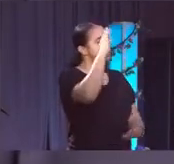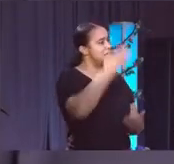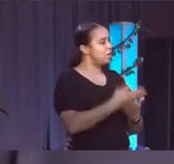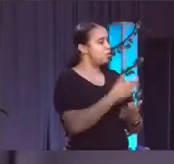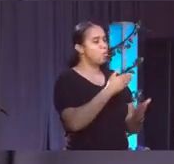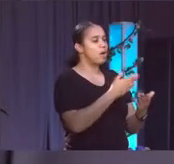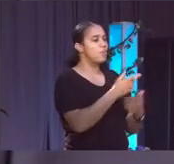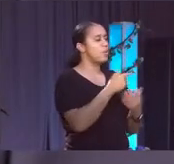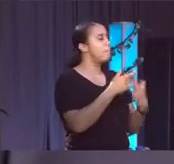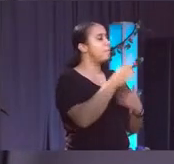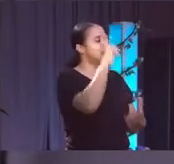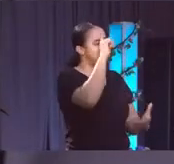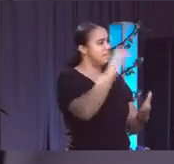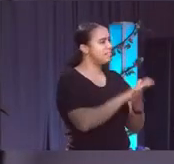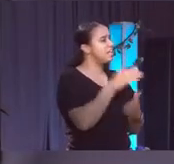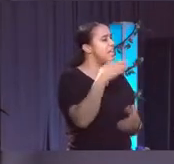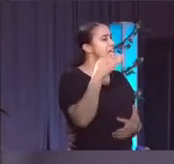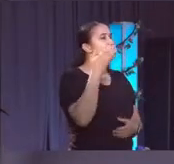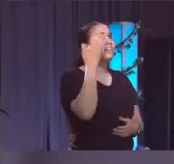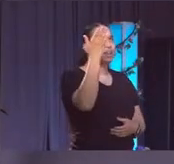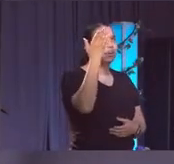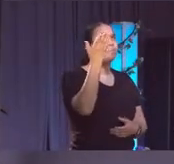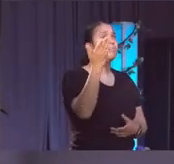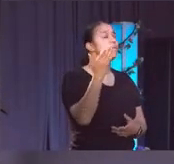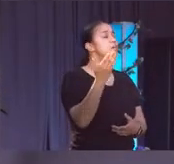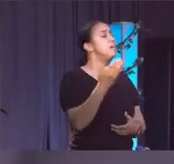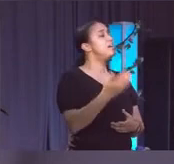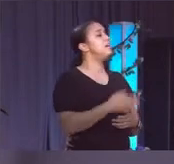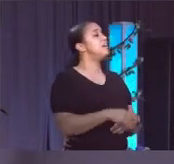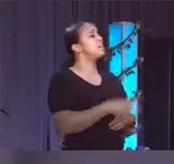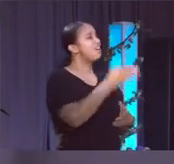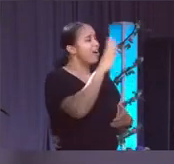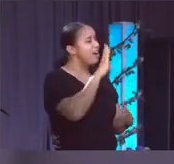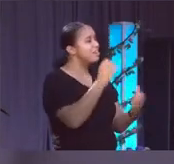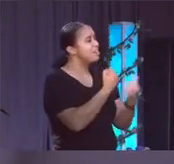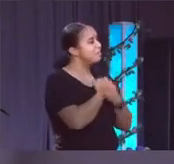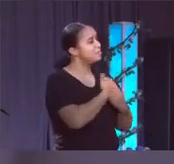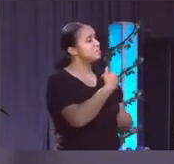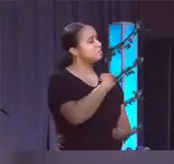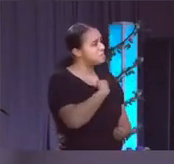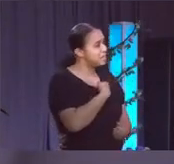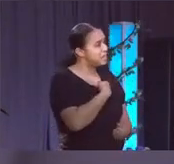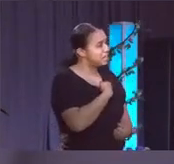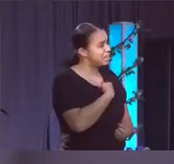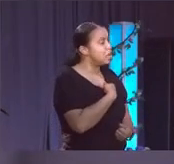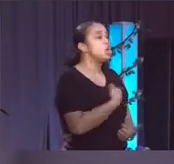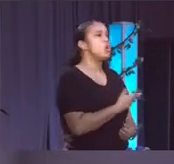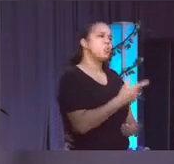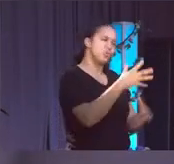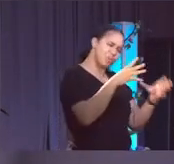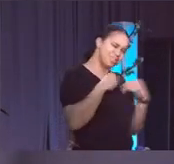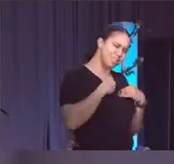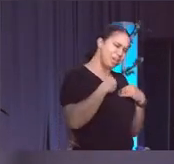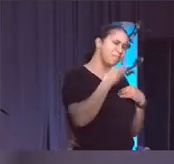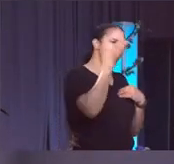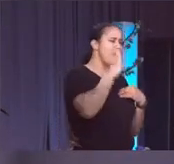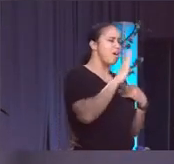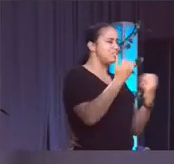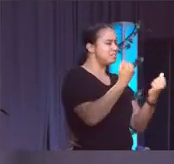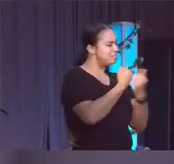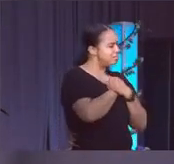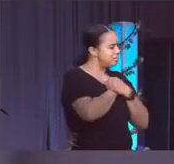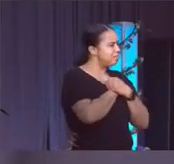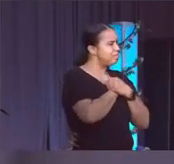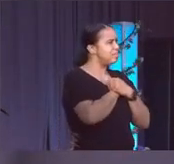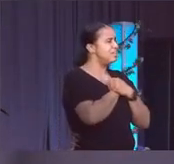him should not perish but have eternal. For God so loved the world, God loves me. When you embrace the love of God in your